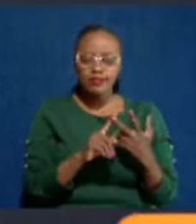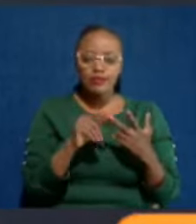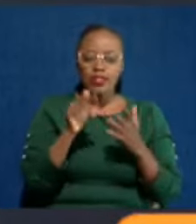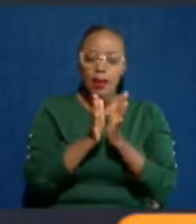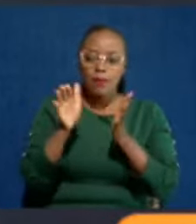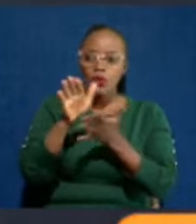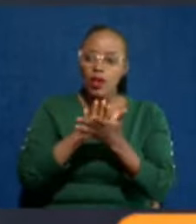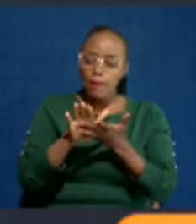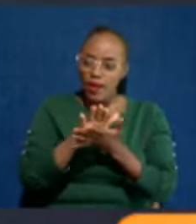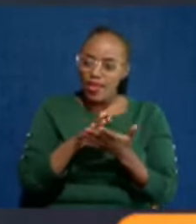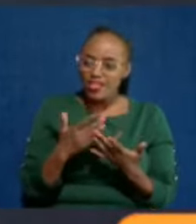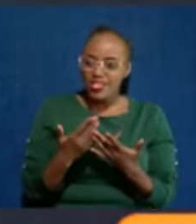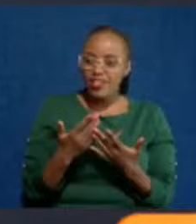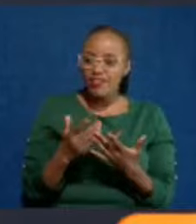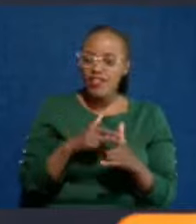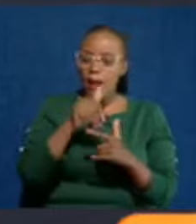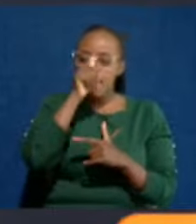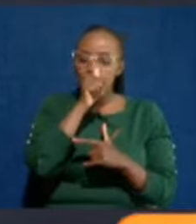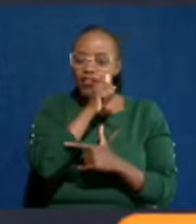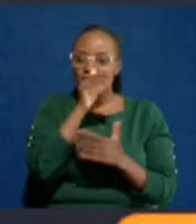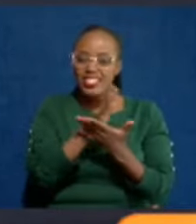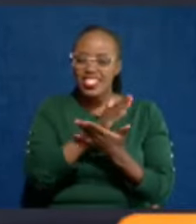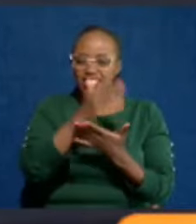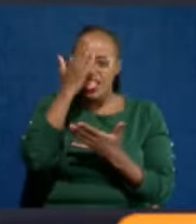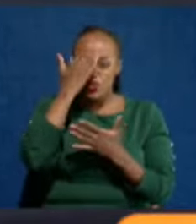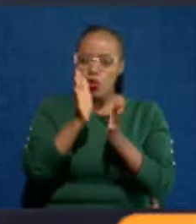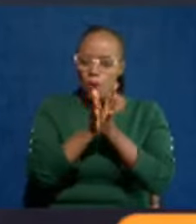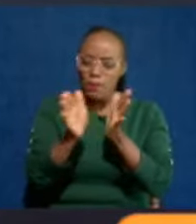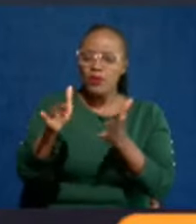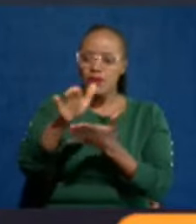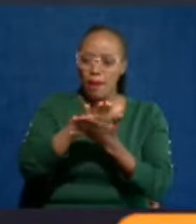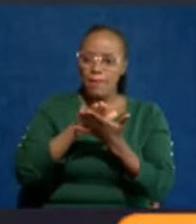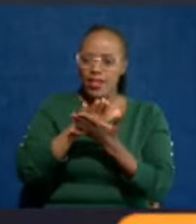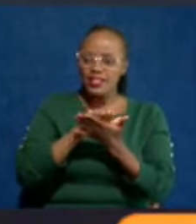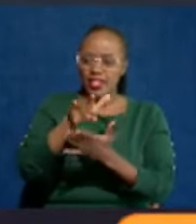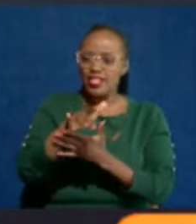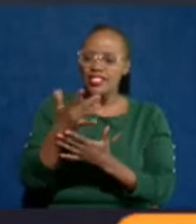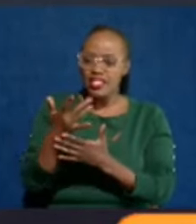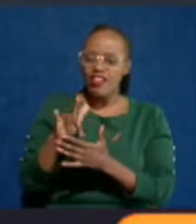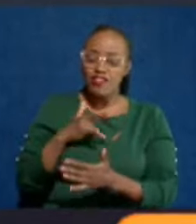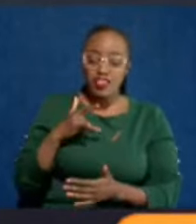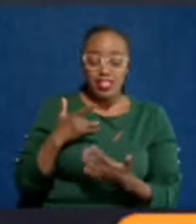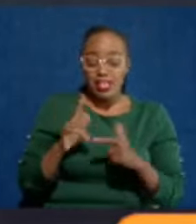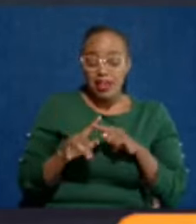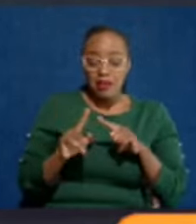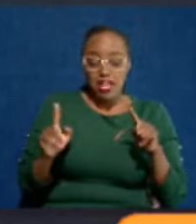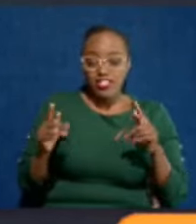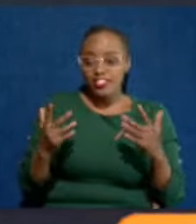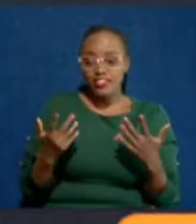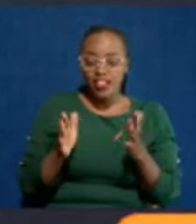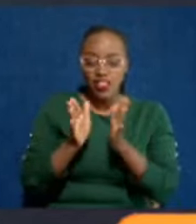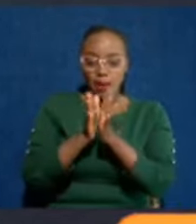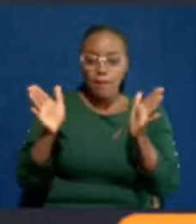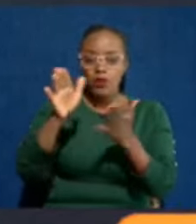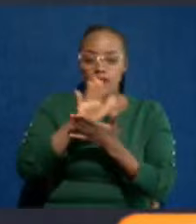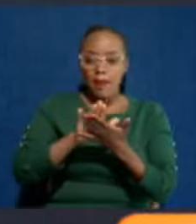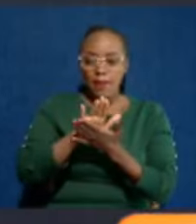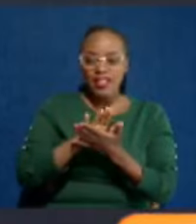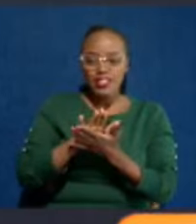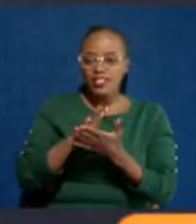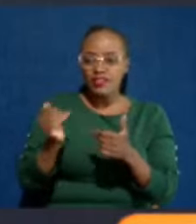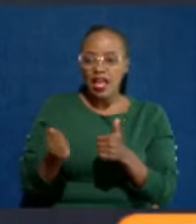private sector. Yes, private sector. Yeah. You know, broad-based in that sense. The broad-based ended up